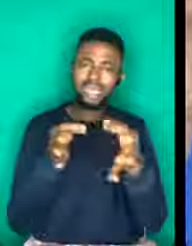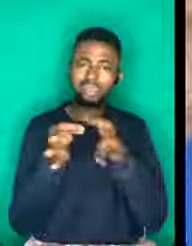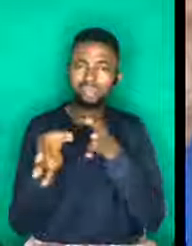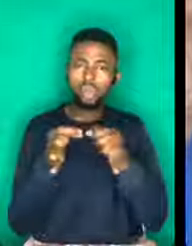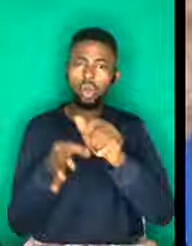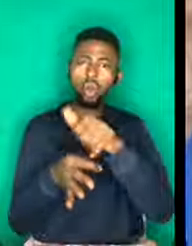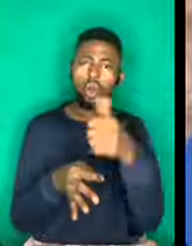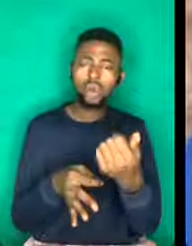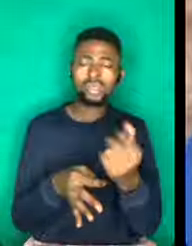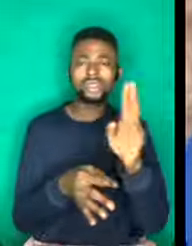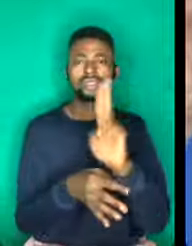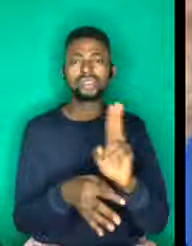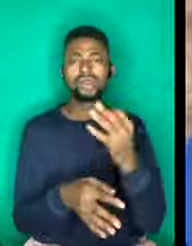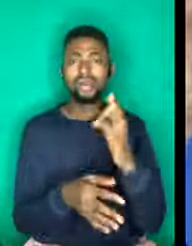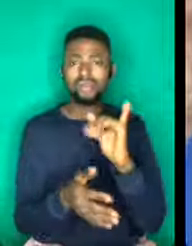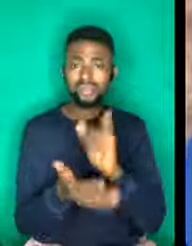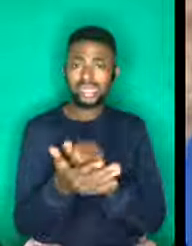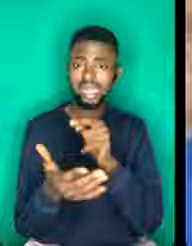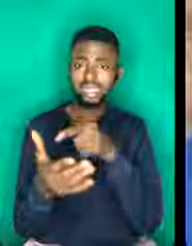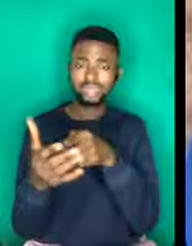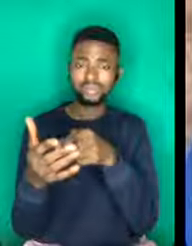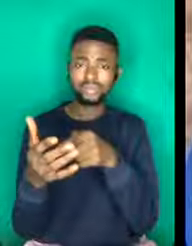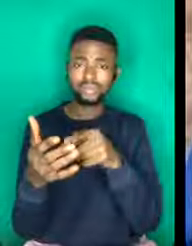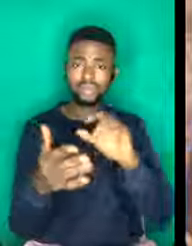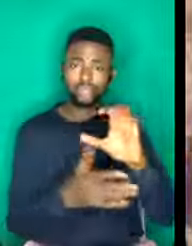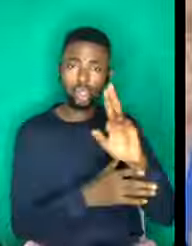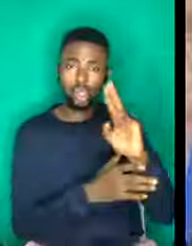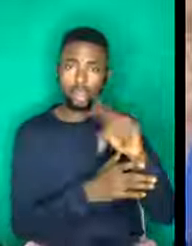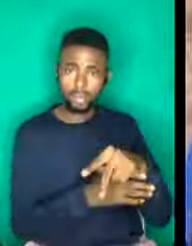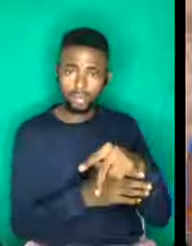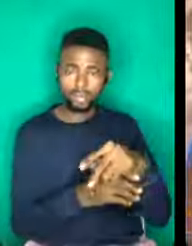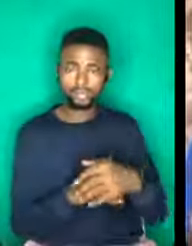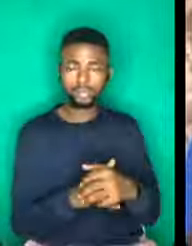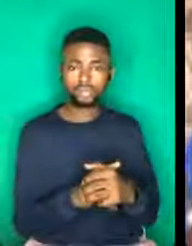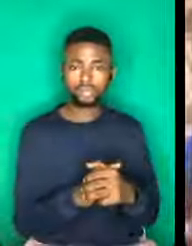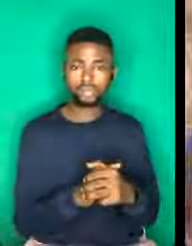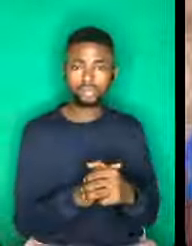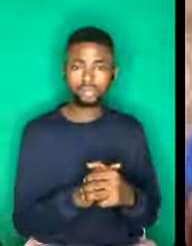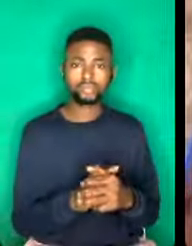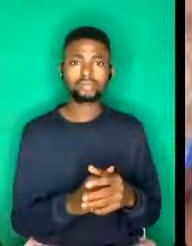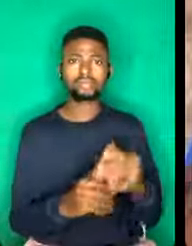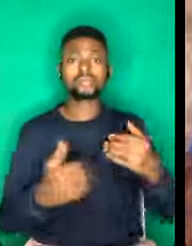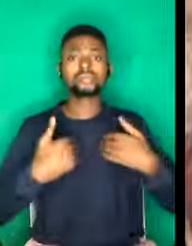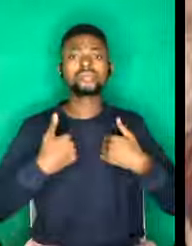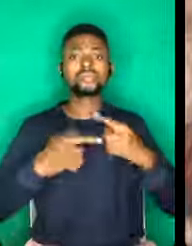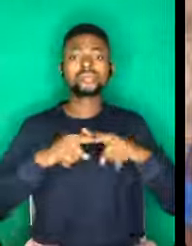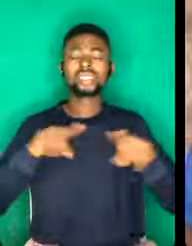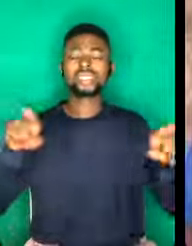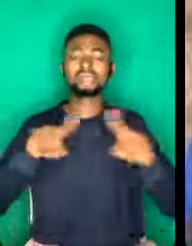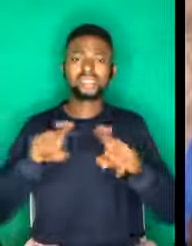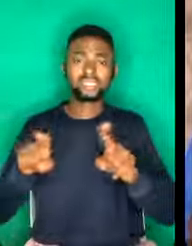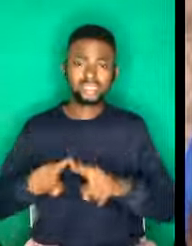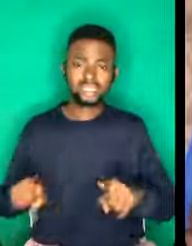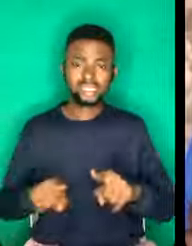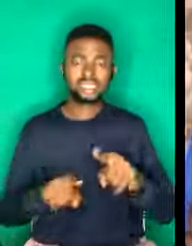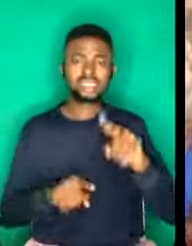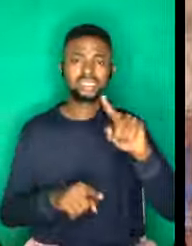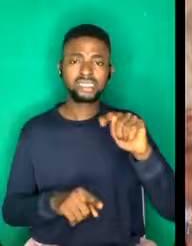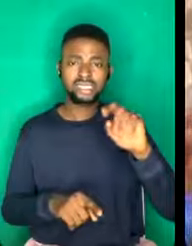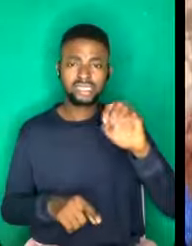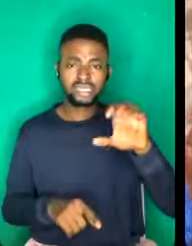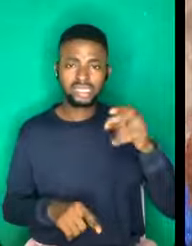this particular cup. There are different techniques too that you can use. You can